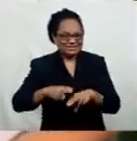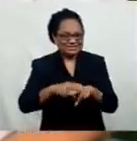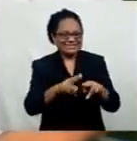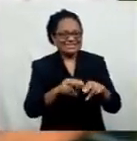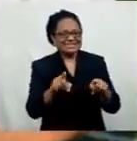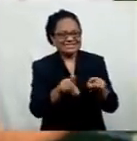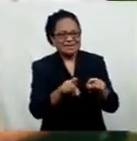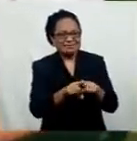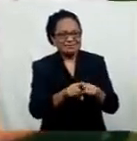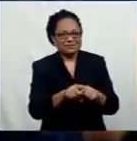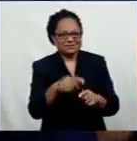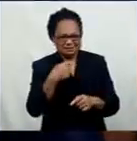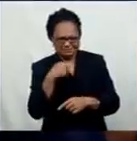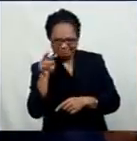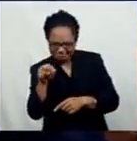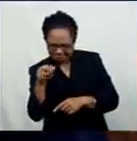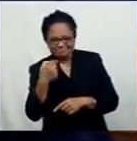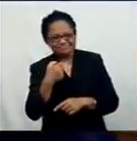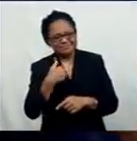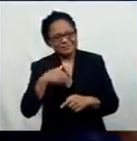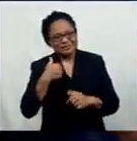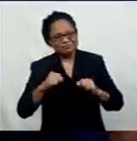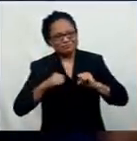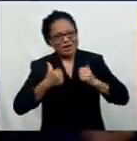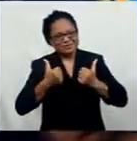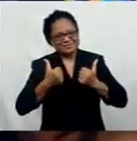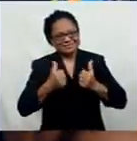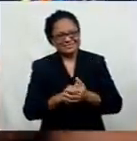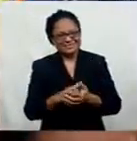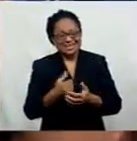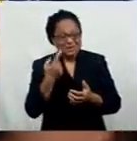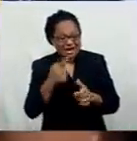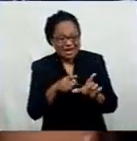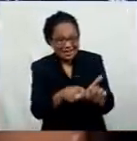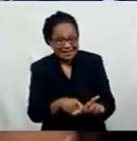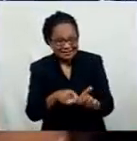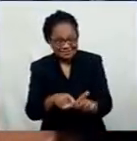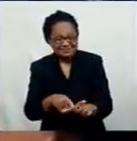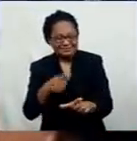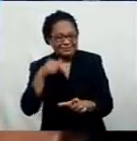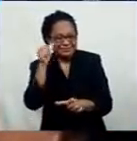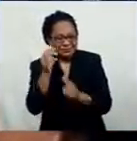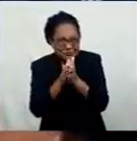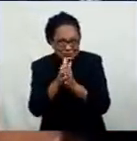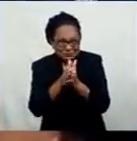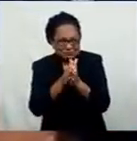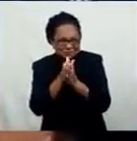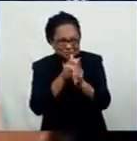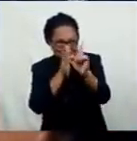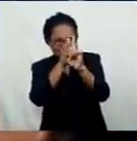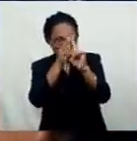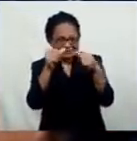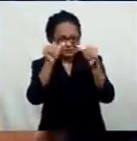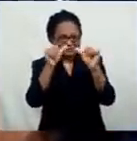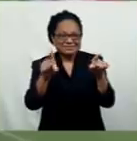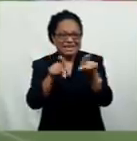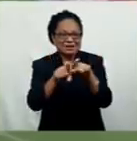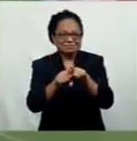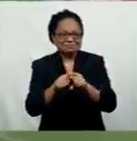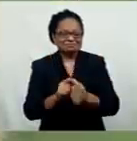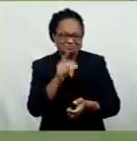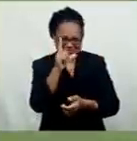me immensely proud because we created a legacy. Absolutely. Now youngsters in Fiji know that they can win gold